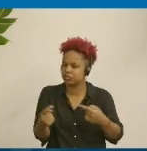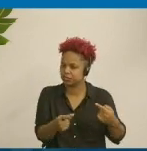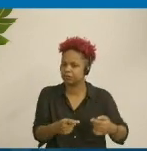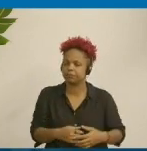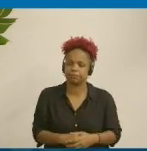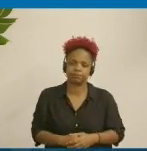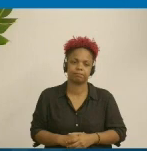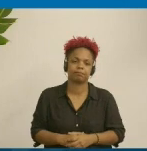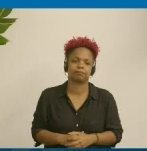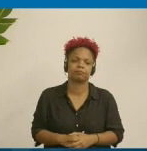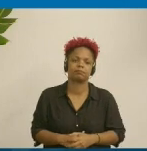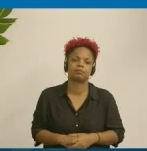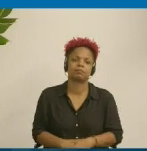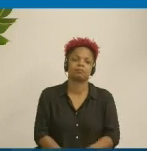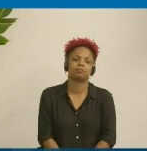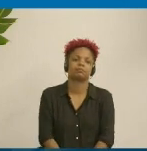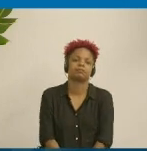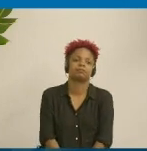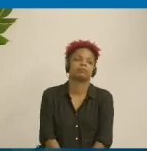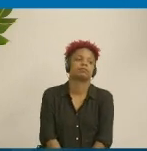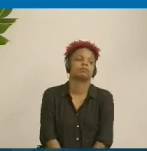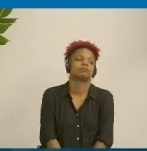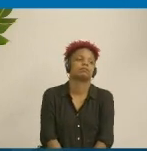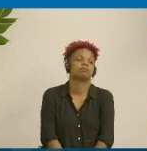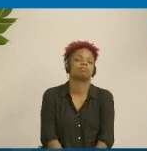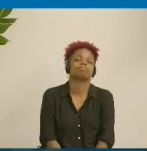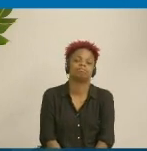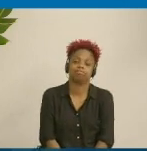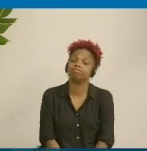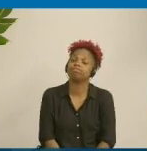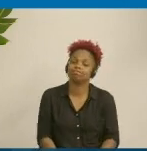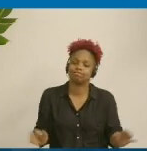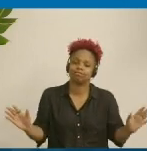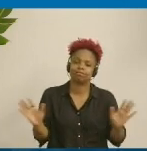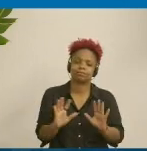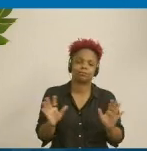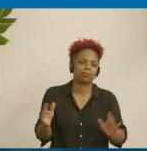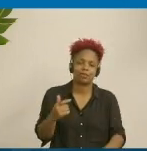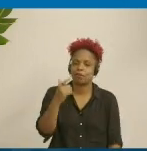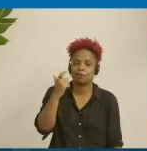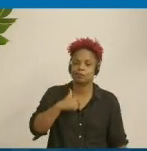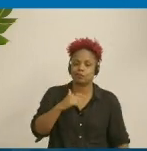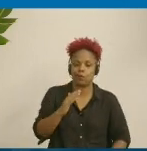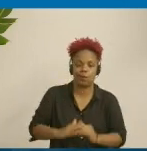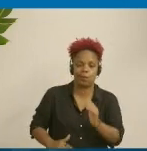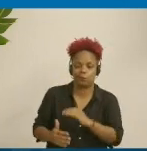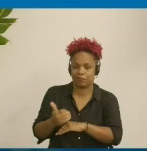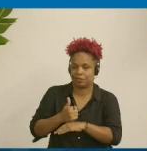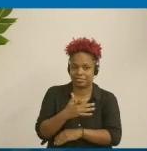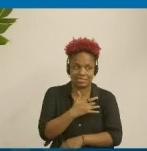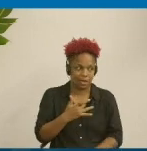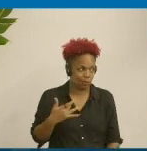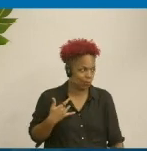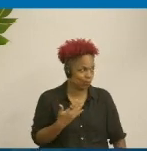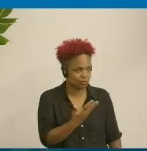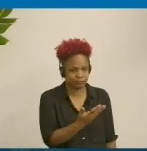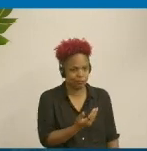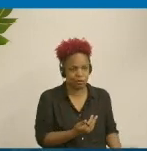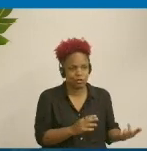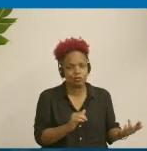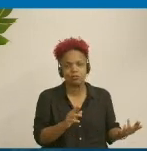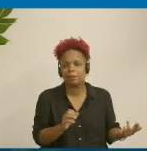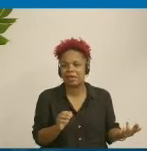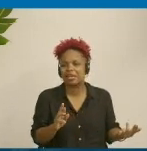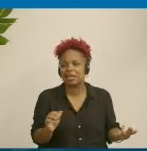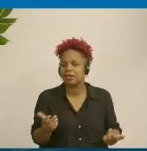in quickly here. I am not the health expert that Susanne or Maria Elena are. But I am not